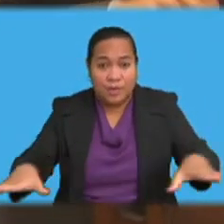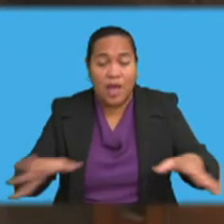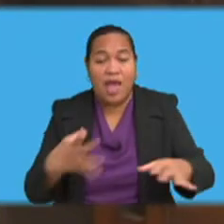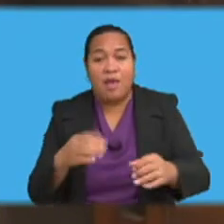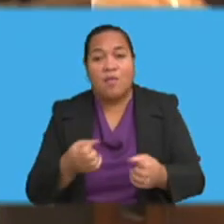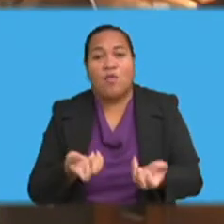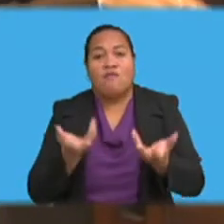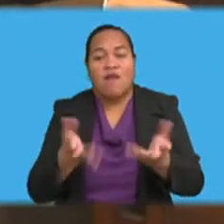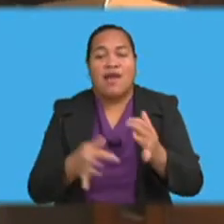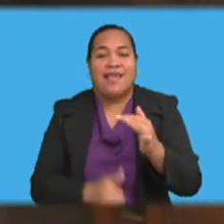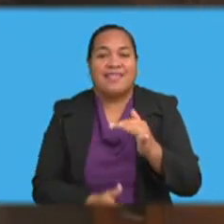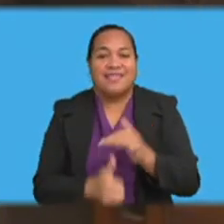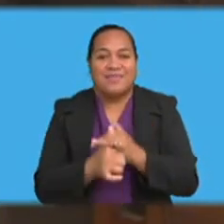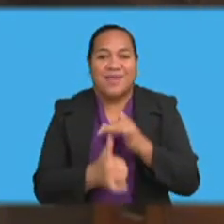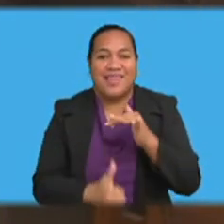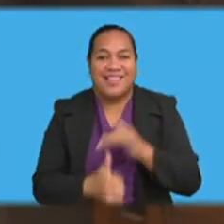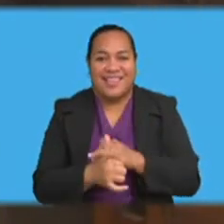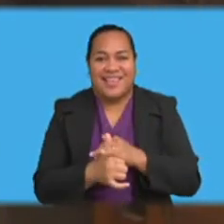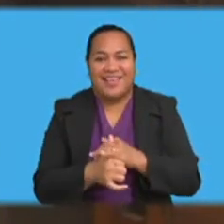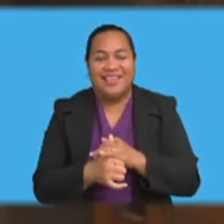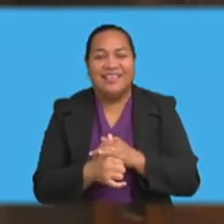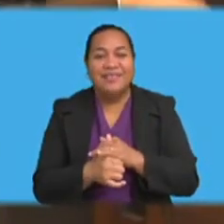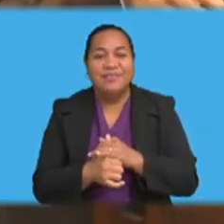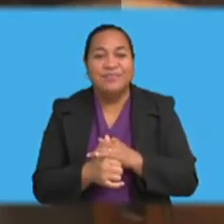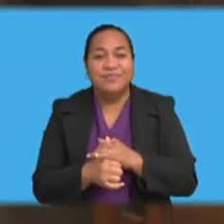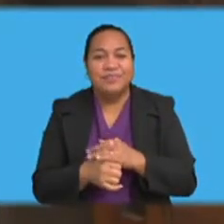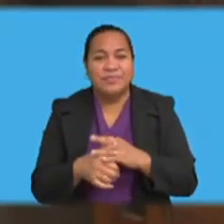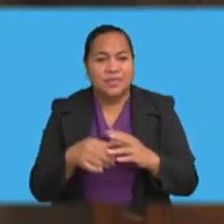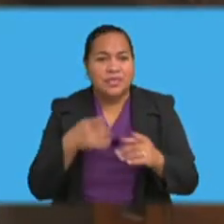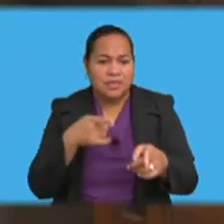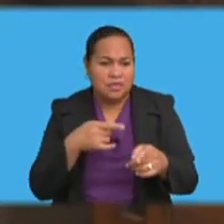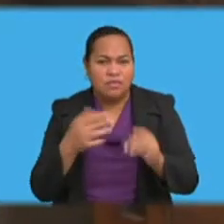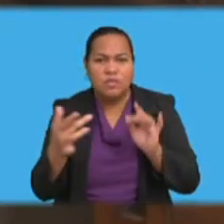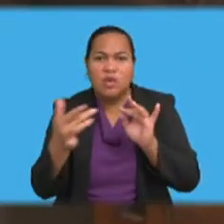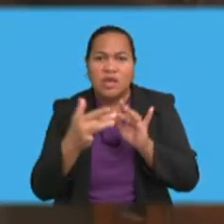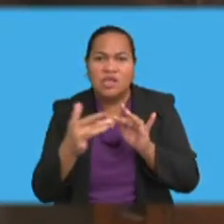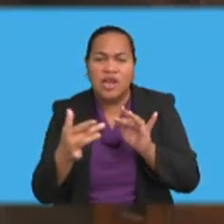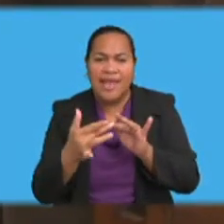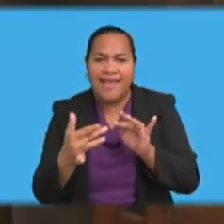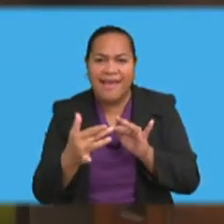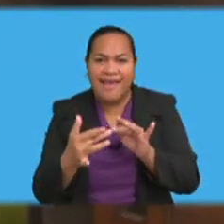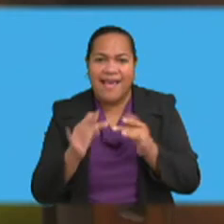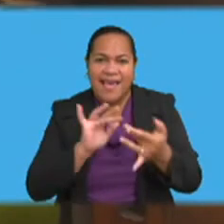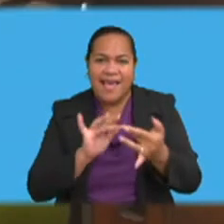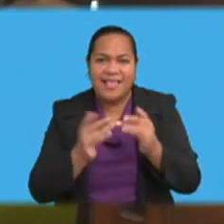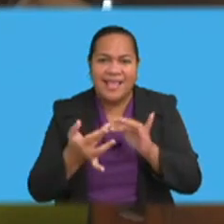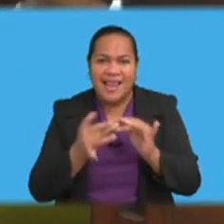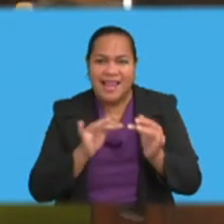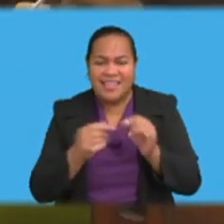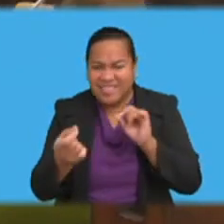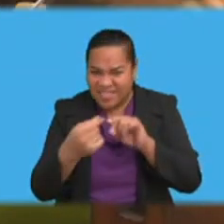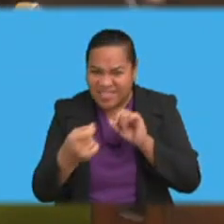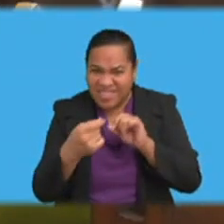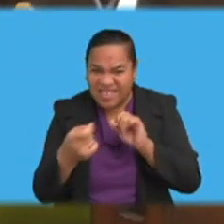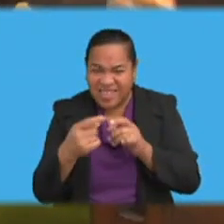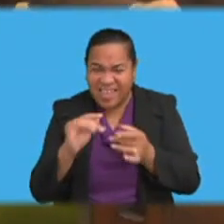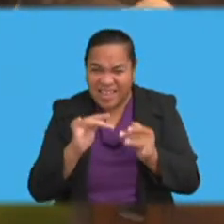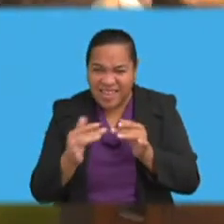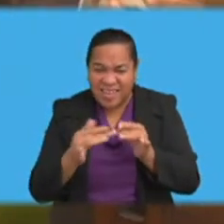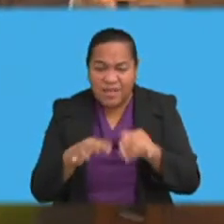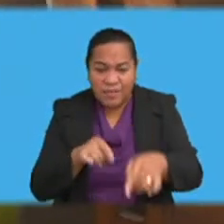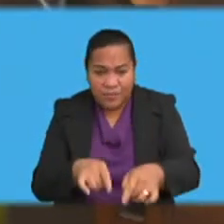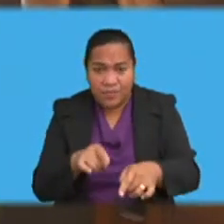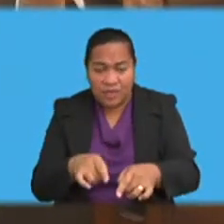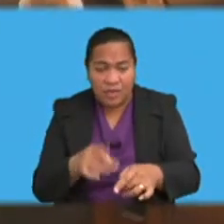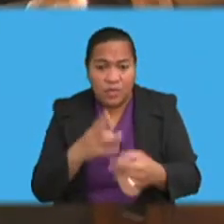accessibility. The opportunity, Madam Speaker, also as far as internet connectivity is concerned, with the switchover from analog to digital